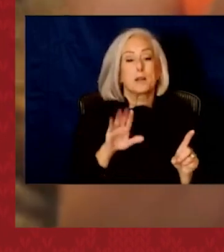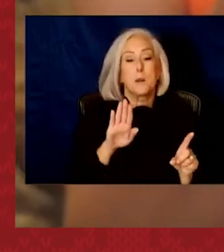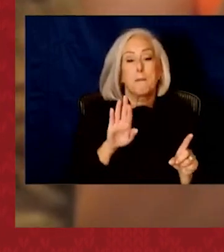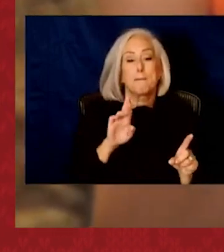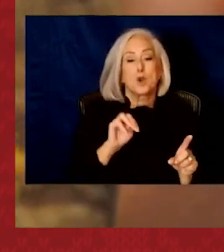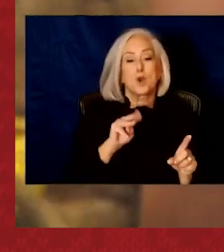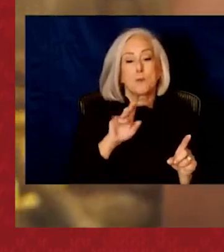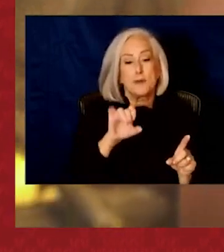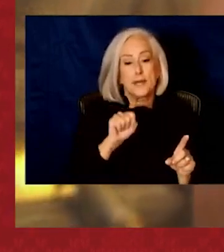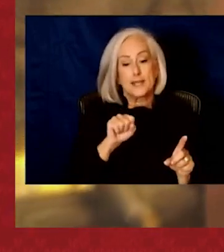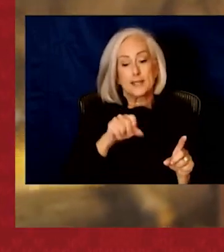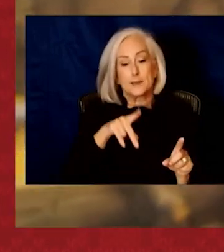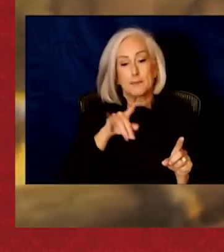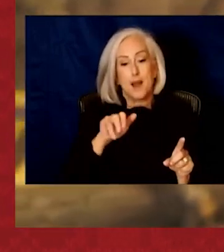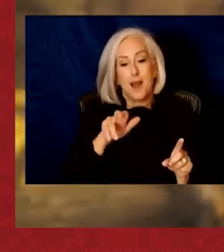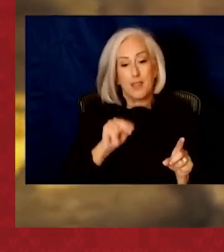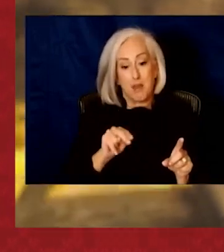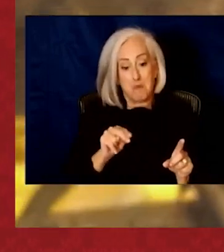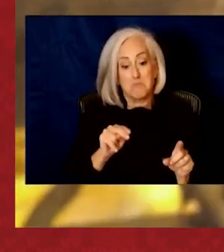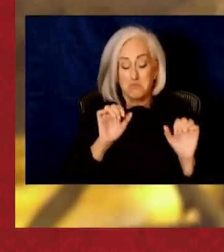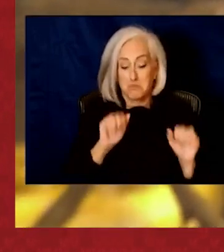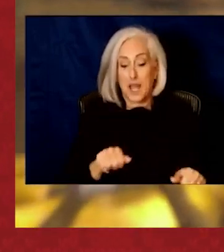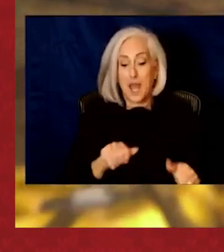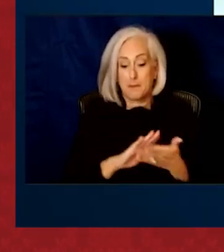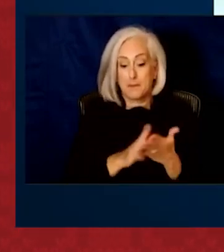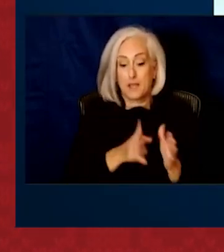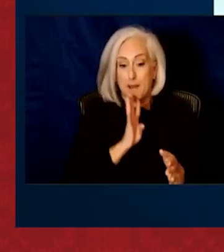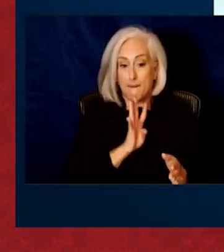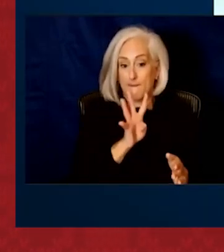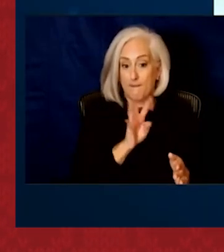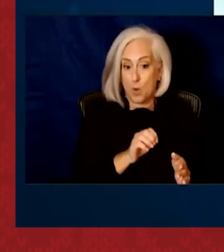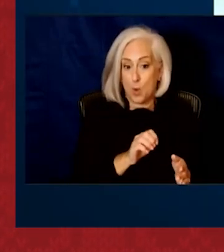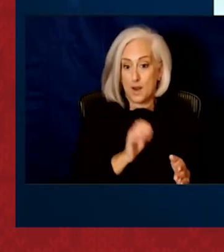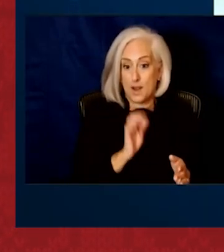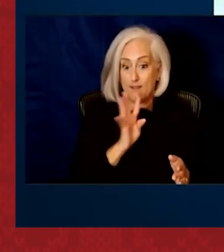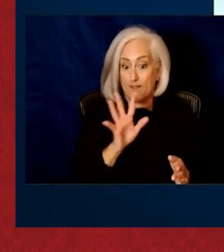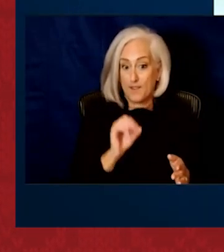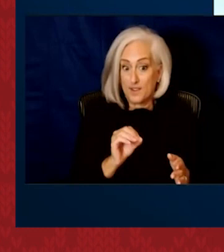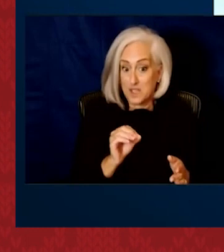they might get to be 40 or 50 years old or more.